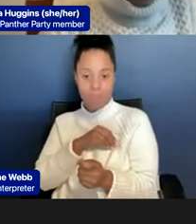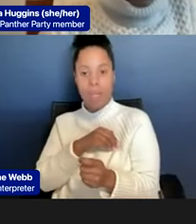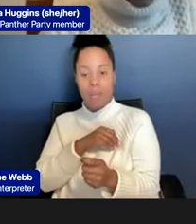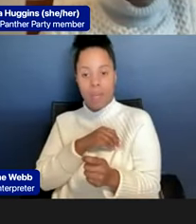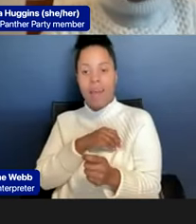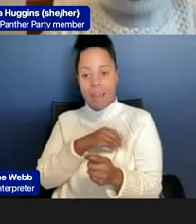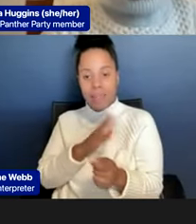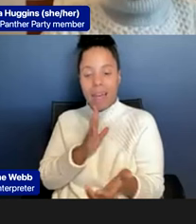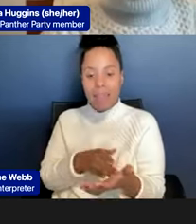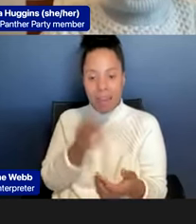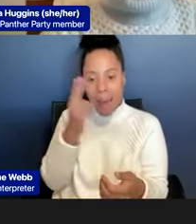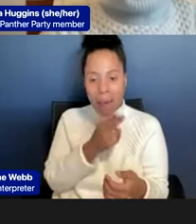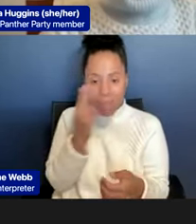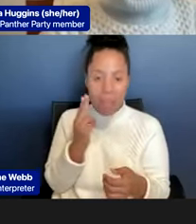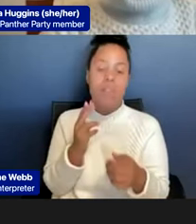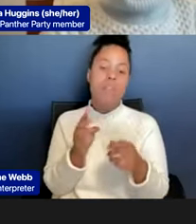many things, anti-imperialist.